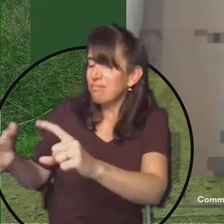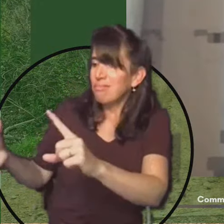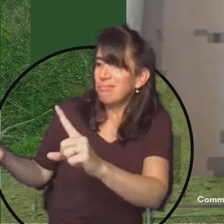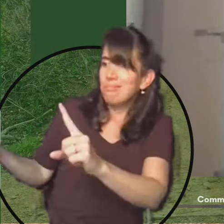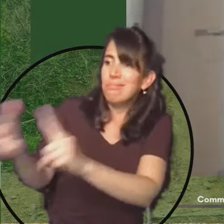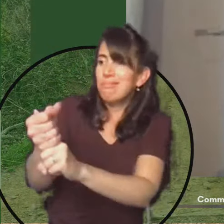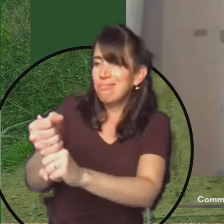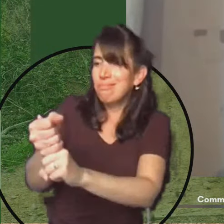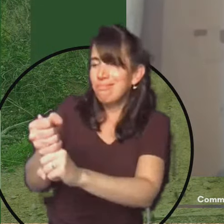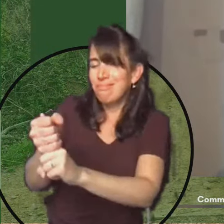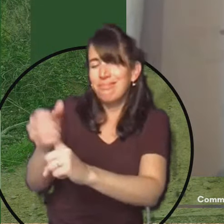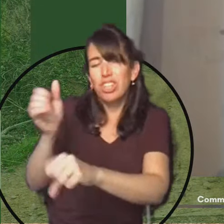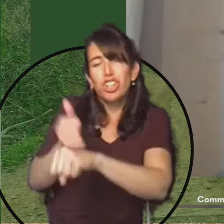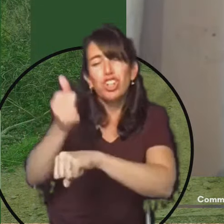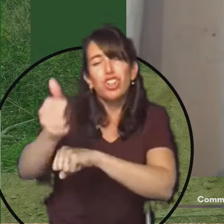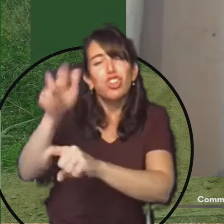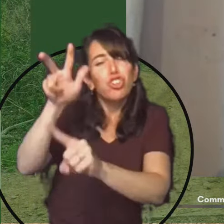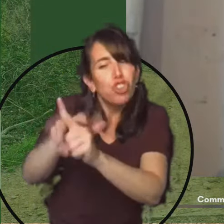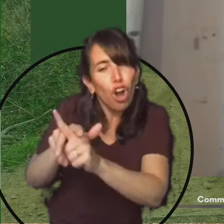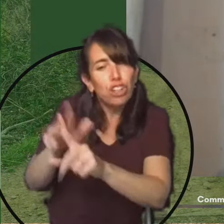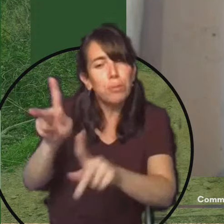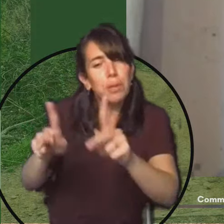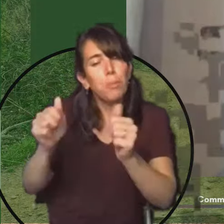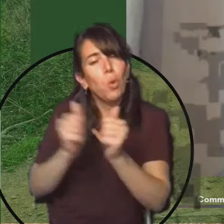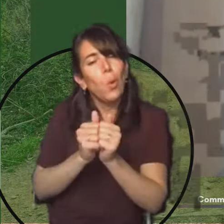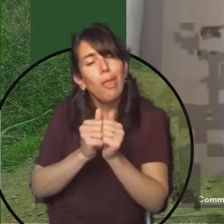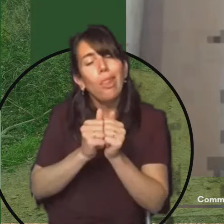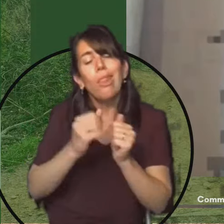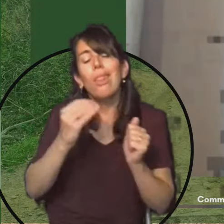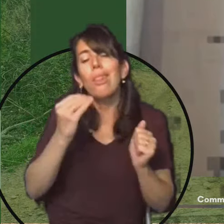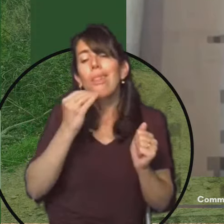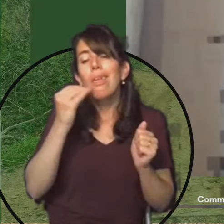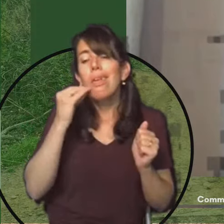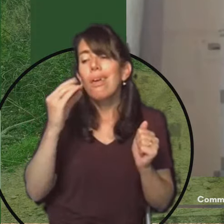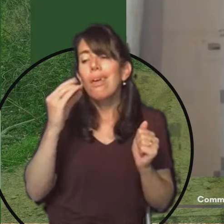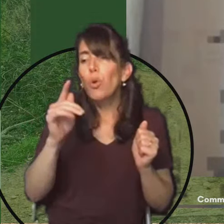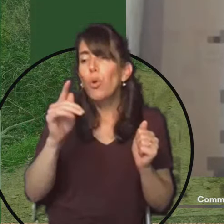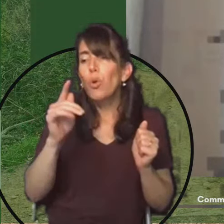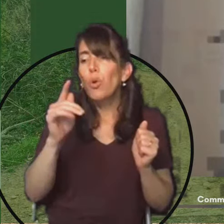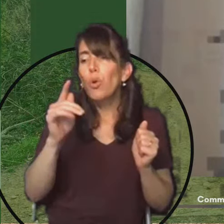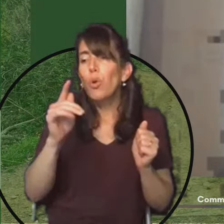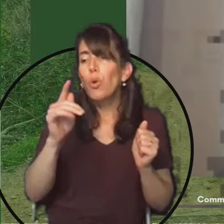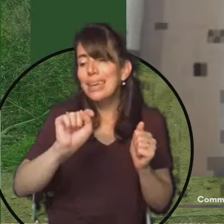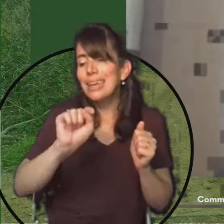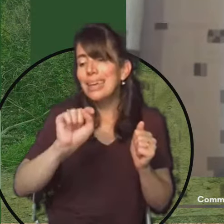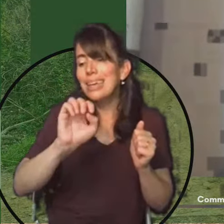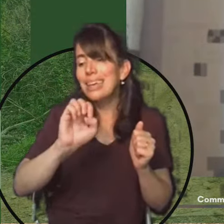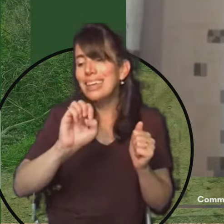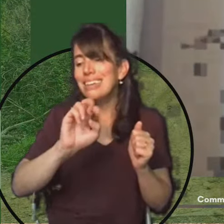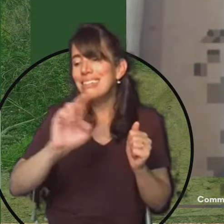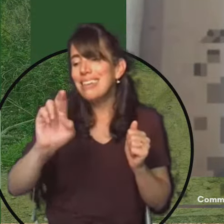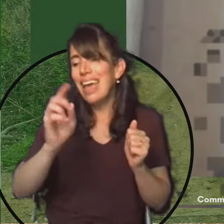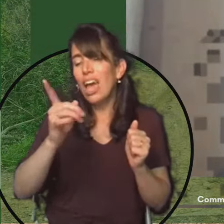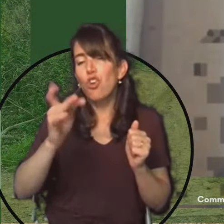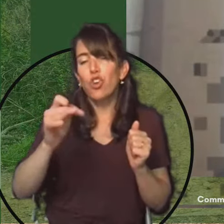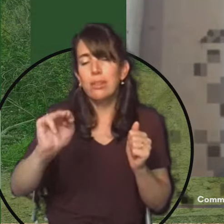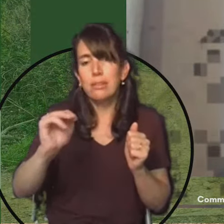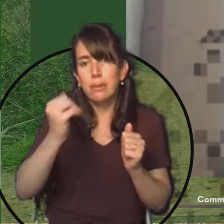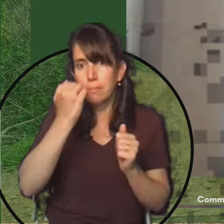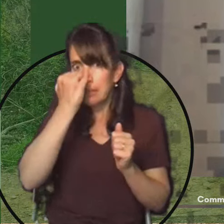again, arrested an additional 6 or 7 people, charged them with domestic terrorism. And it is at that point that they